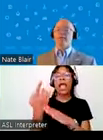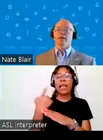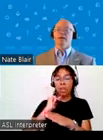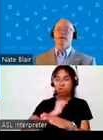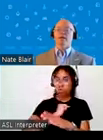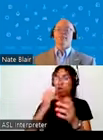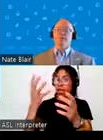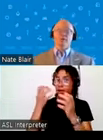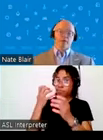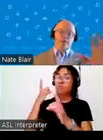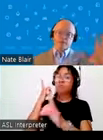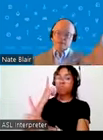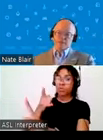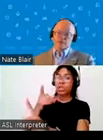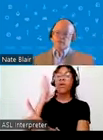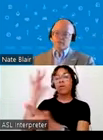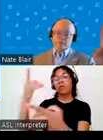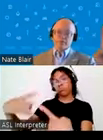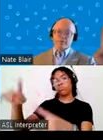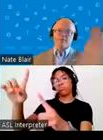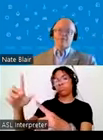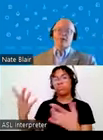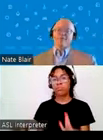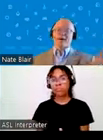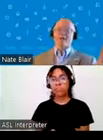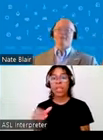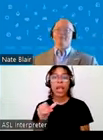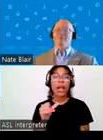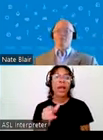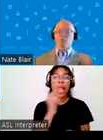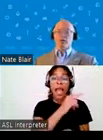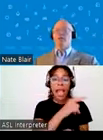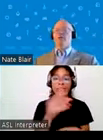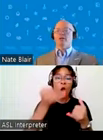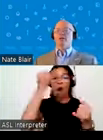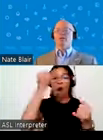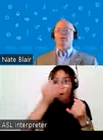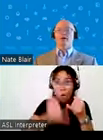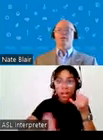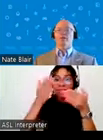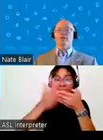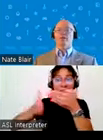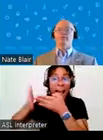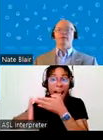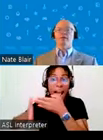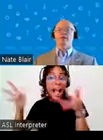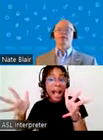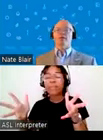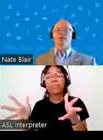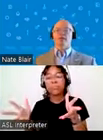be. Note that these aren't set and final. We're still working on thinking about what the